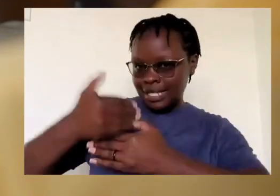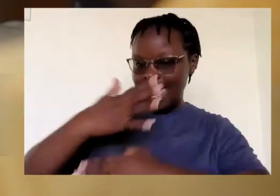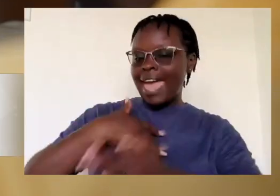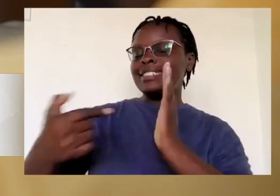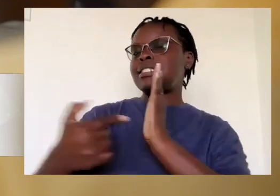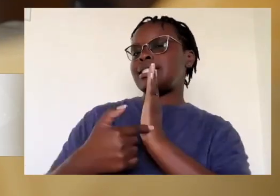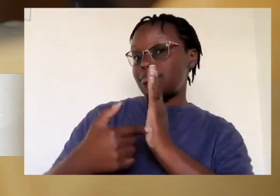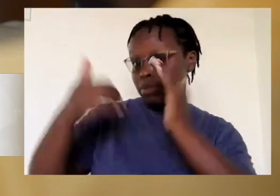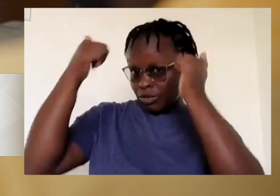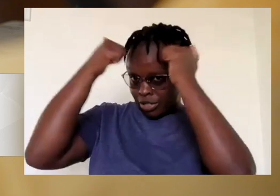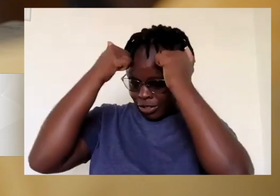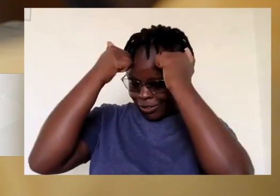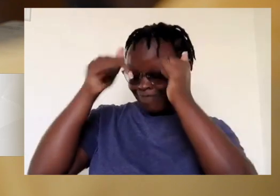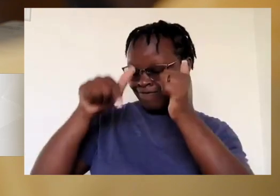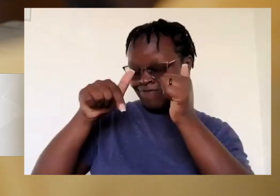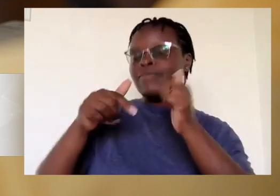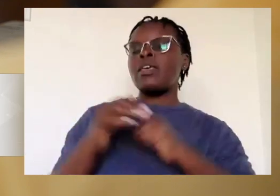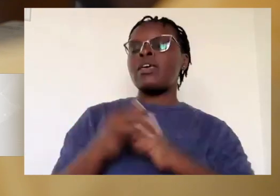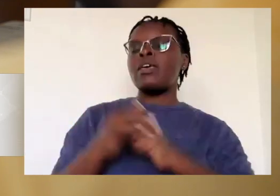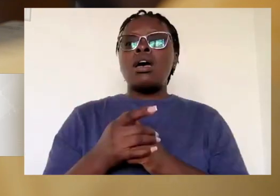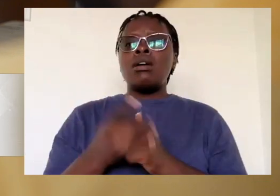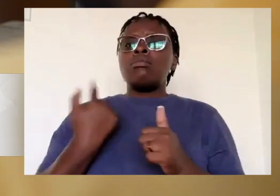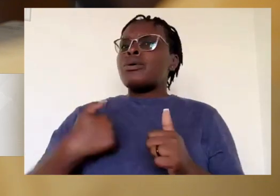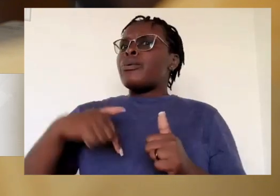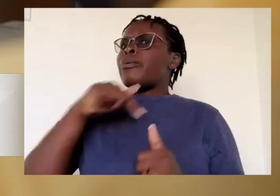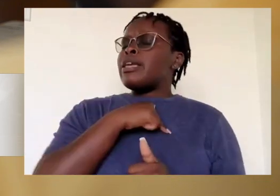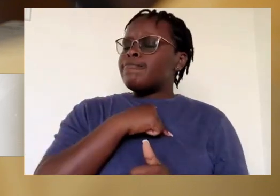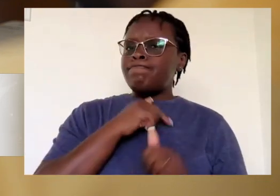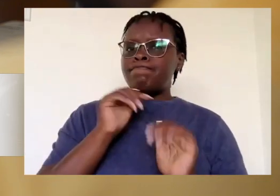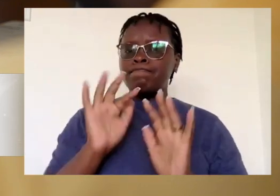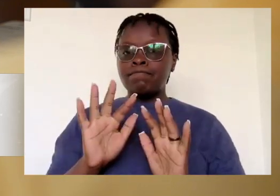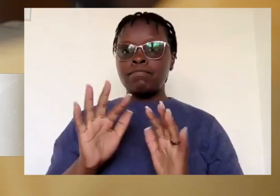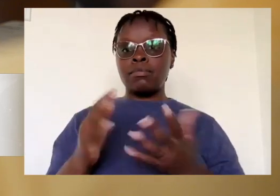solutions at the Ministry of Education headquarters. We